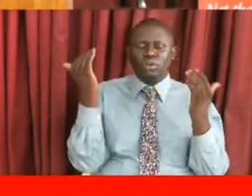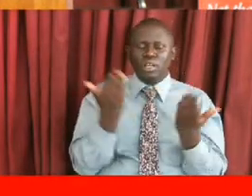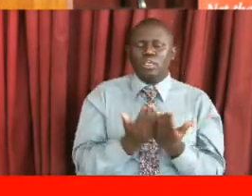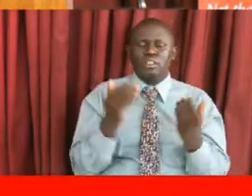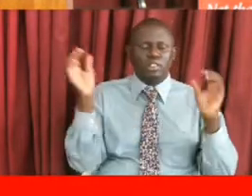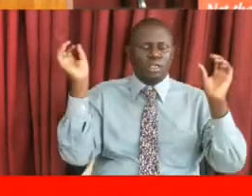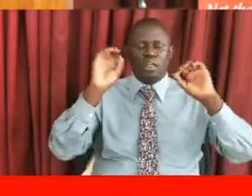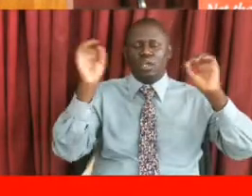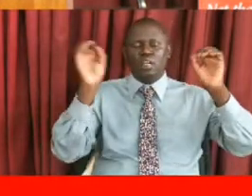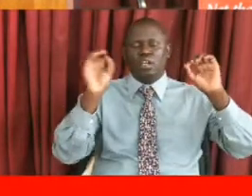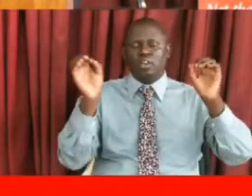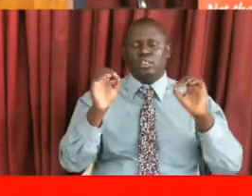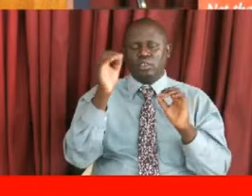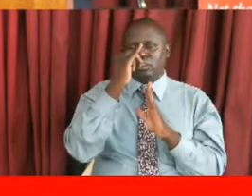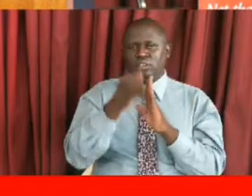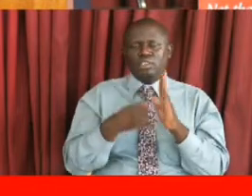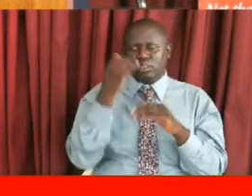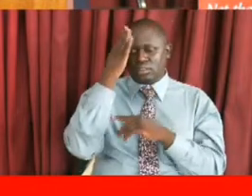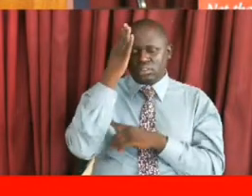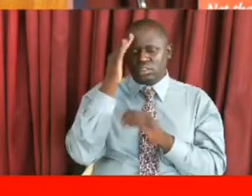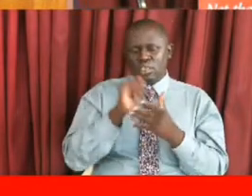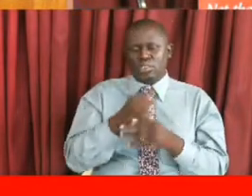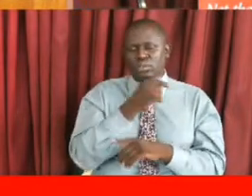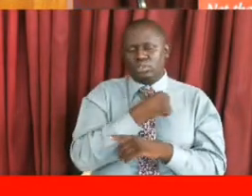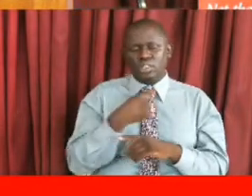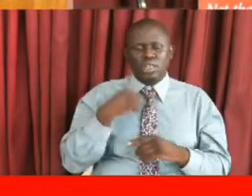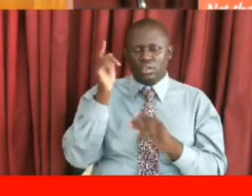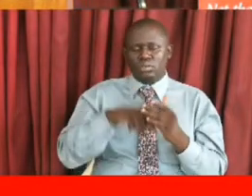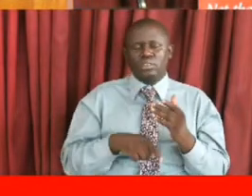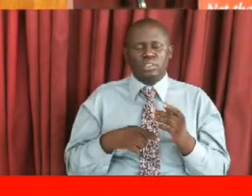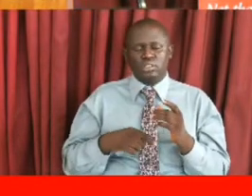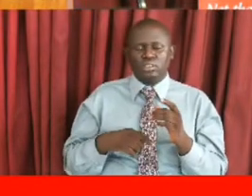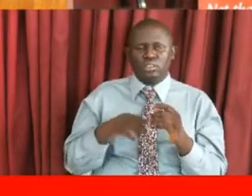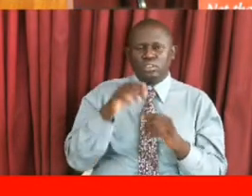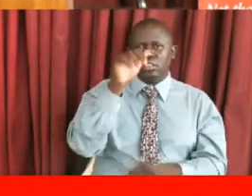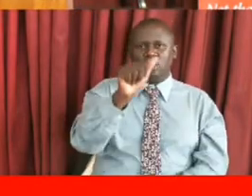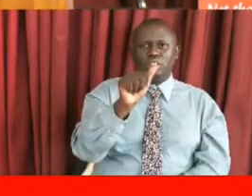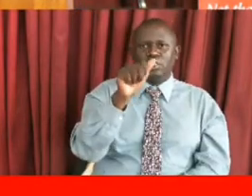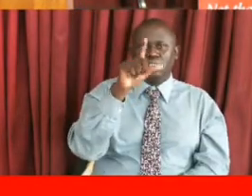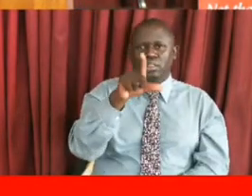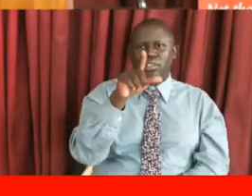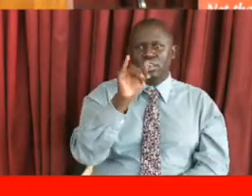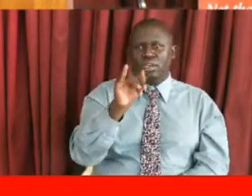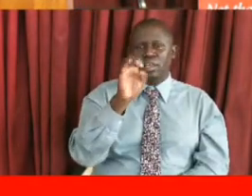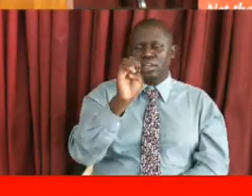world just know we are aliens we we belong to another kingdom